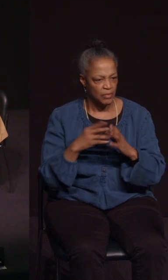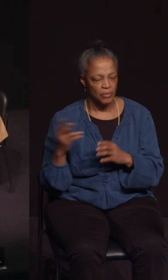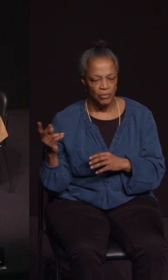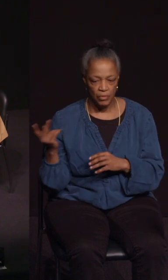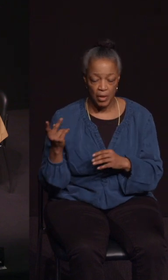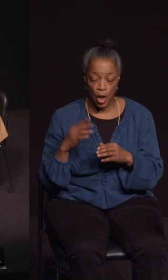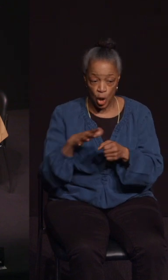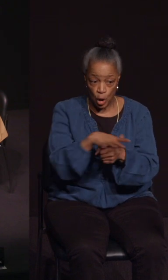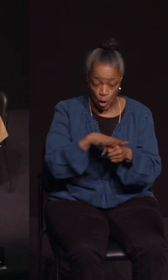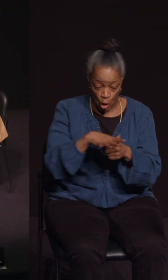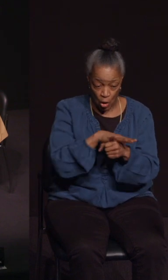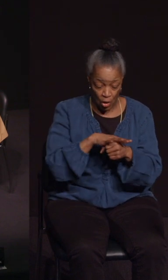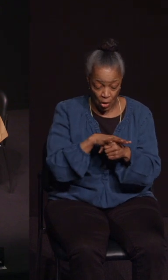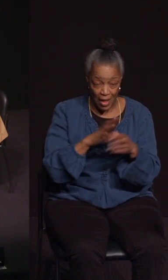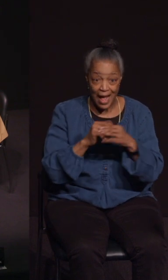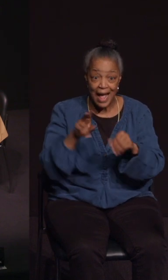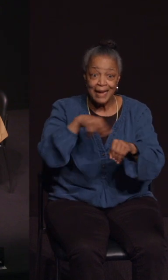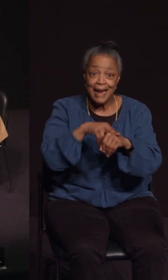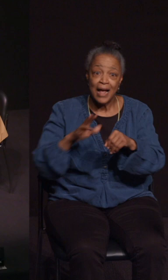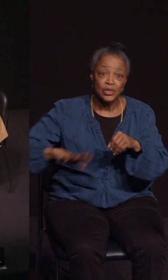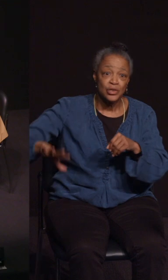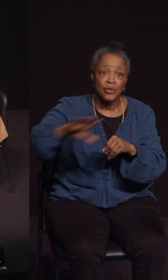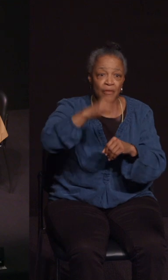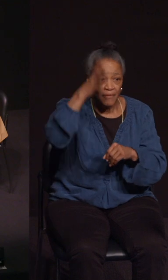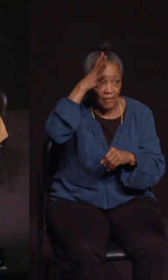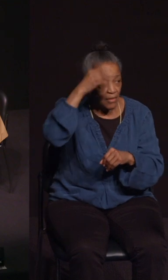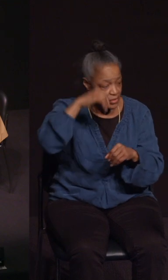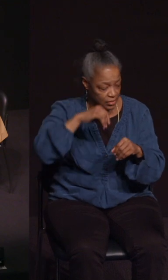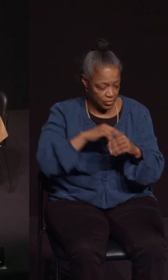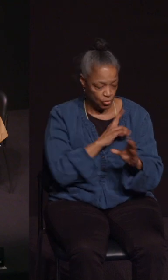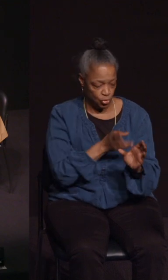local fathers and national fathers in this group, you know.